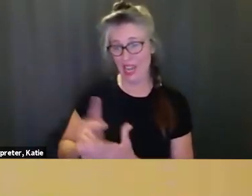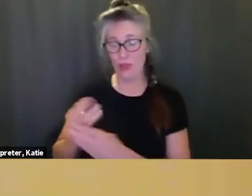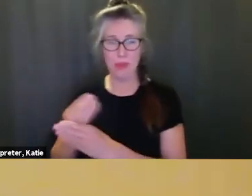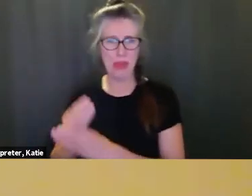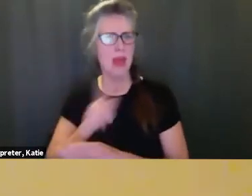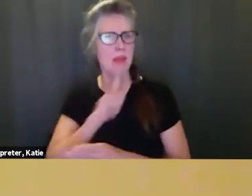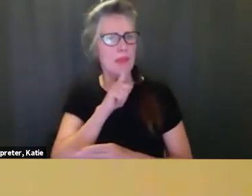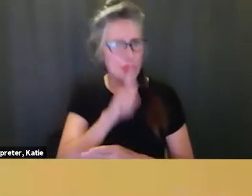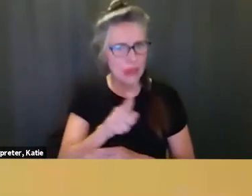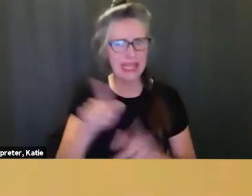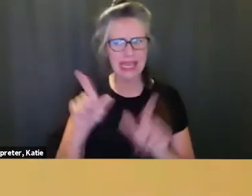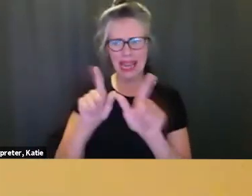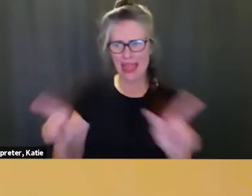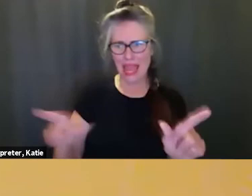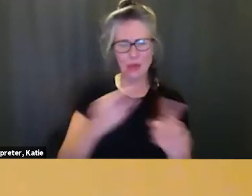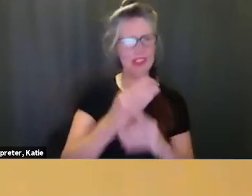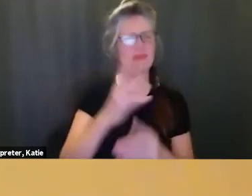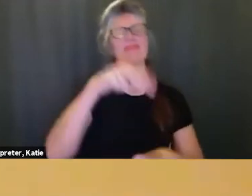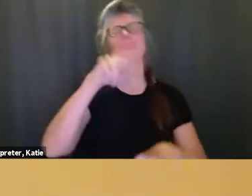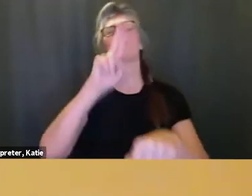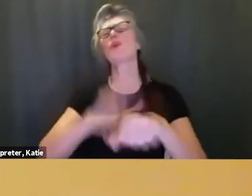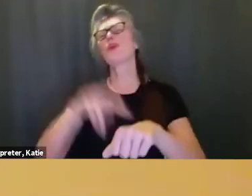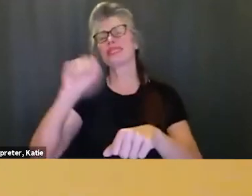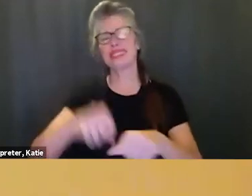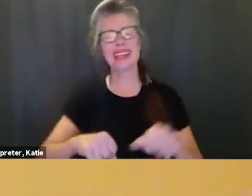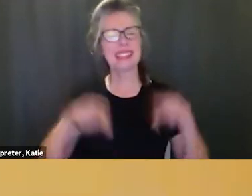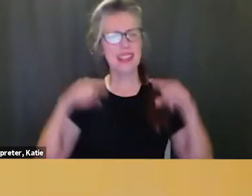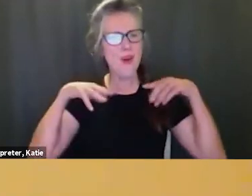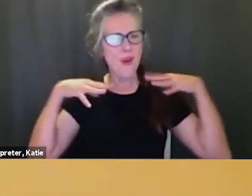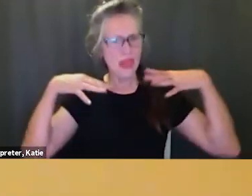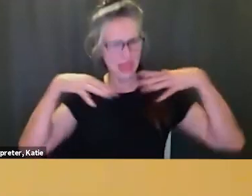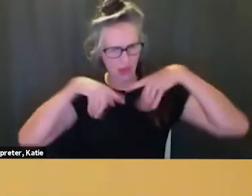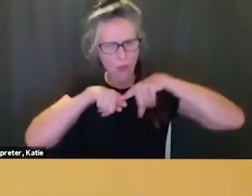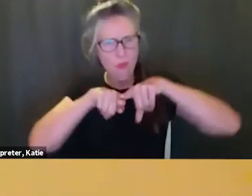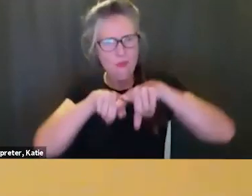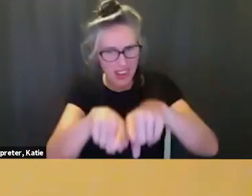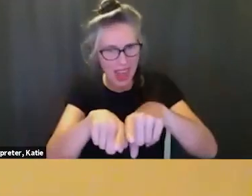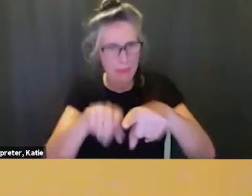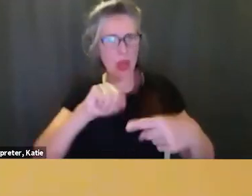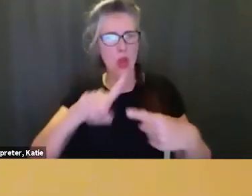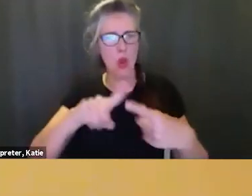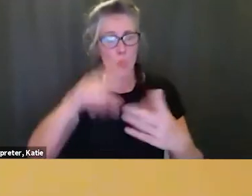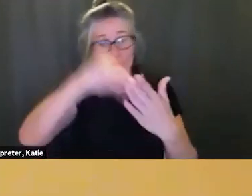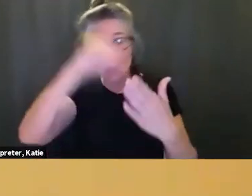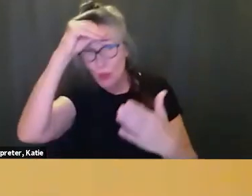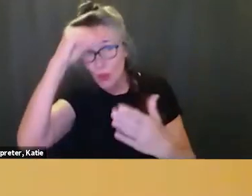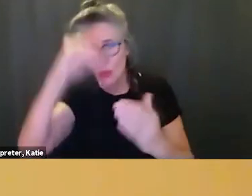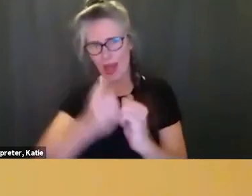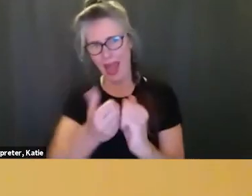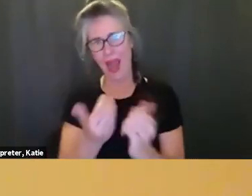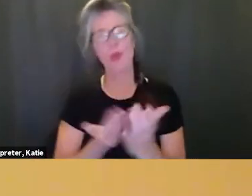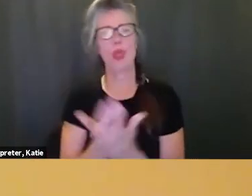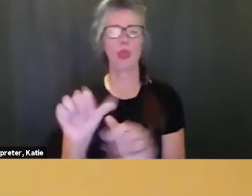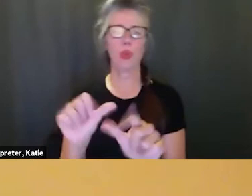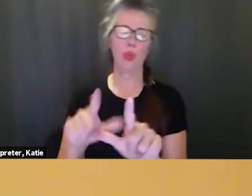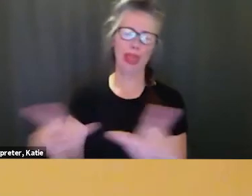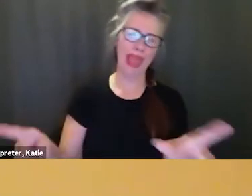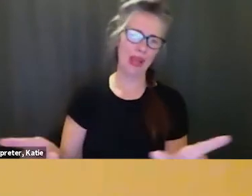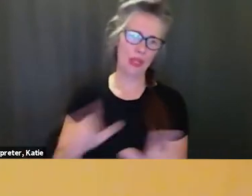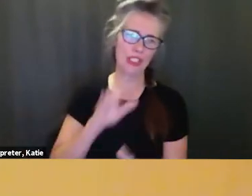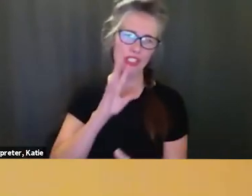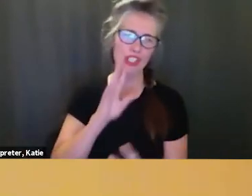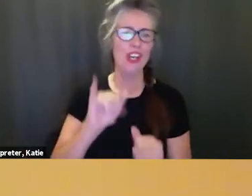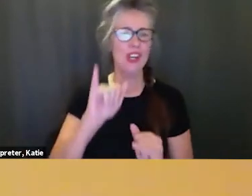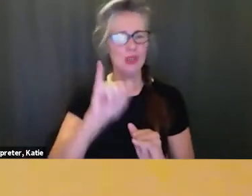they really overlap? Of course they do, because when you're learning something, you learn it through language. And so the illustrative